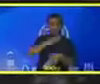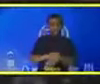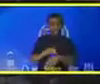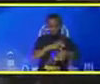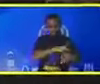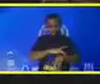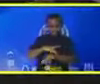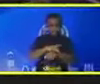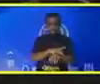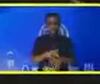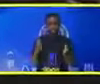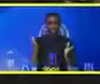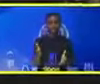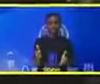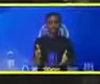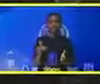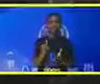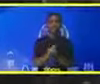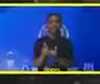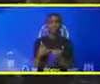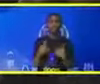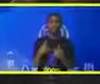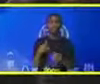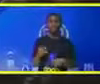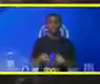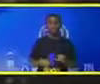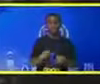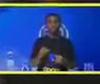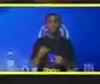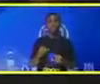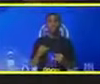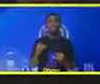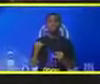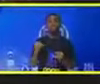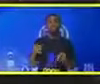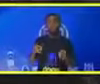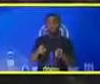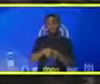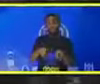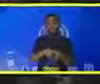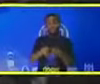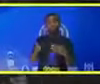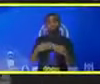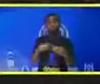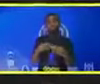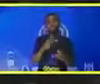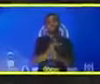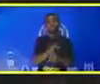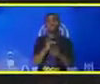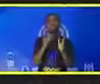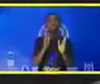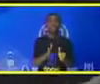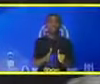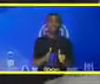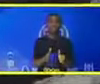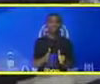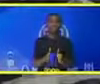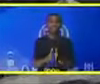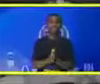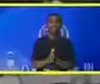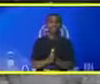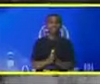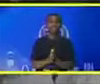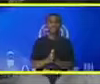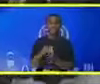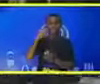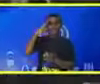spirit as gatekeepers. God honors their position. The dream that Pharaoh had did not come from the devil. The